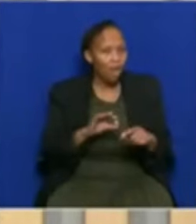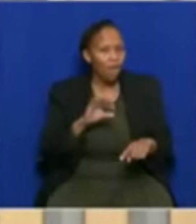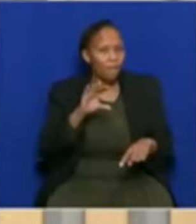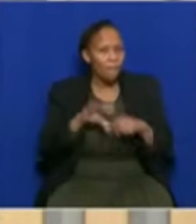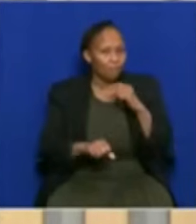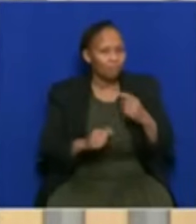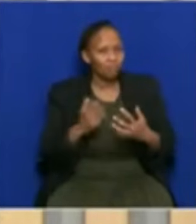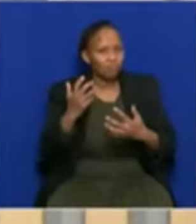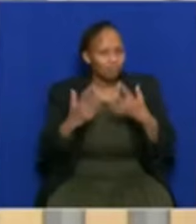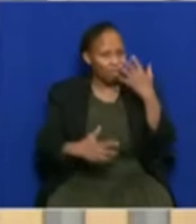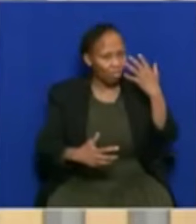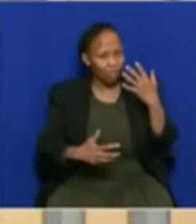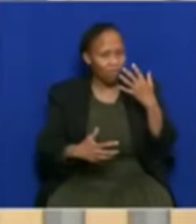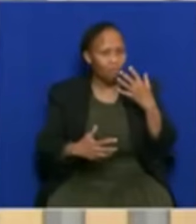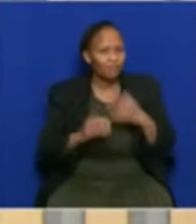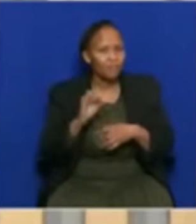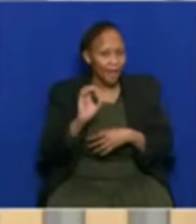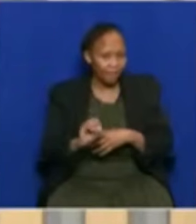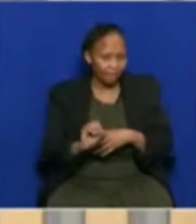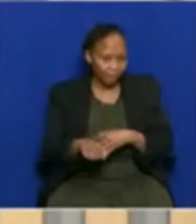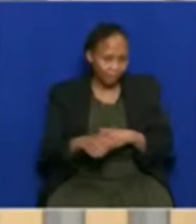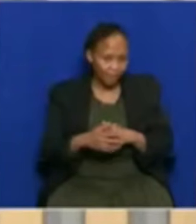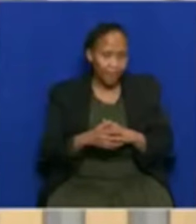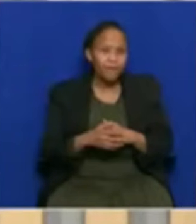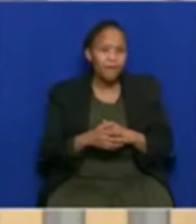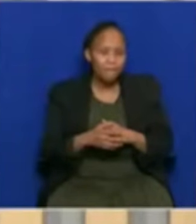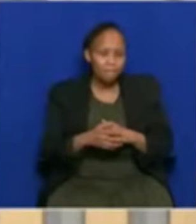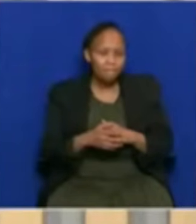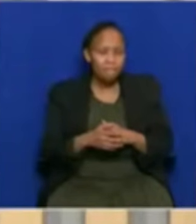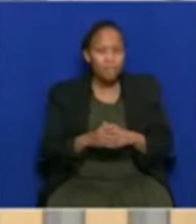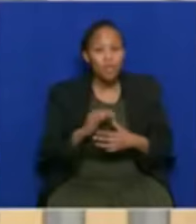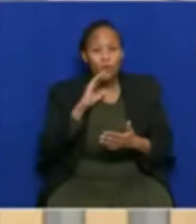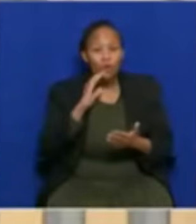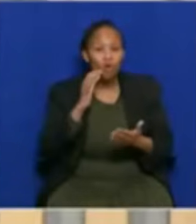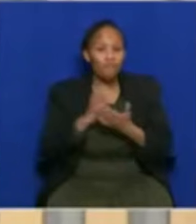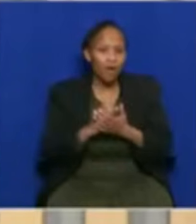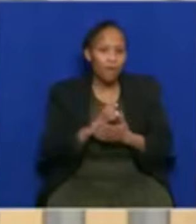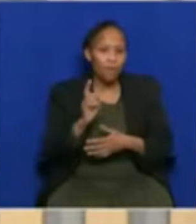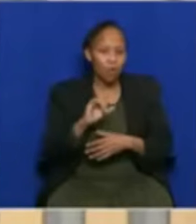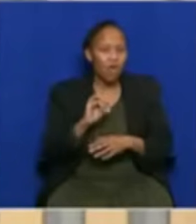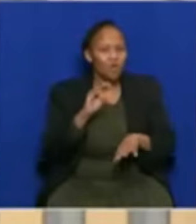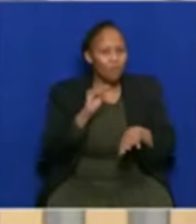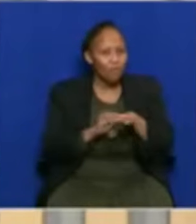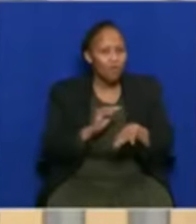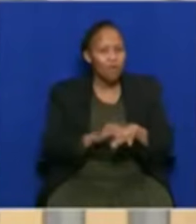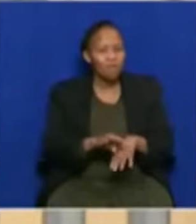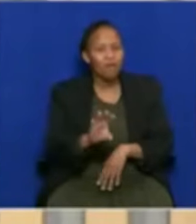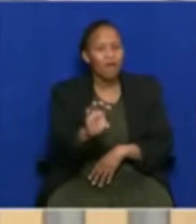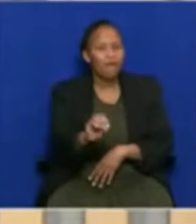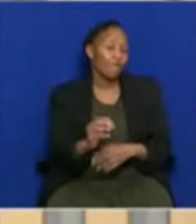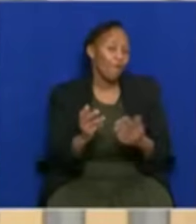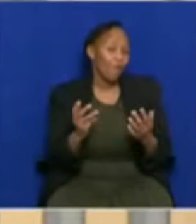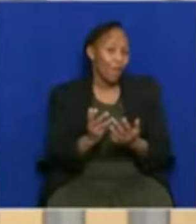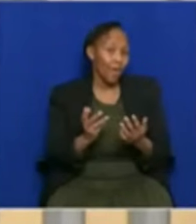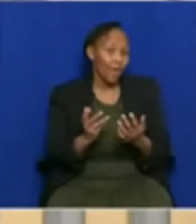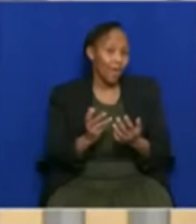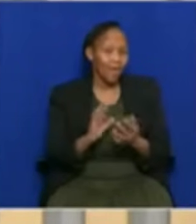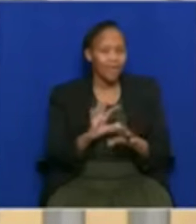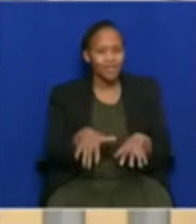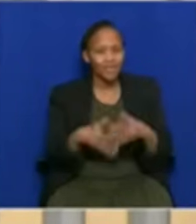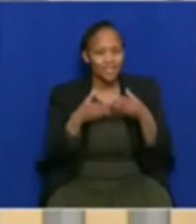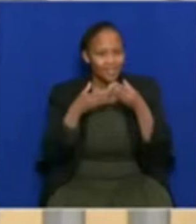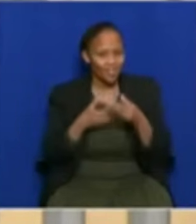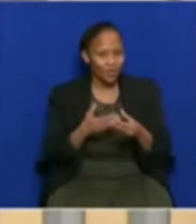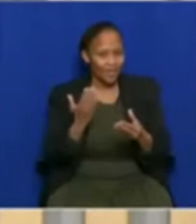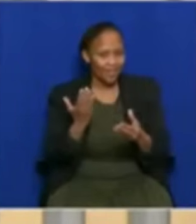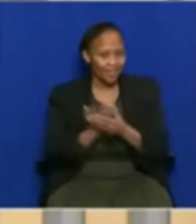eventually confirm that there was a problem in that docket because affidavits were tampered with